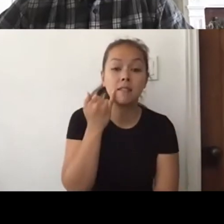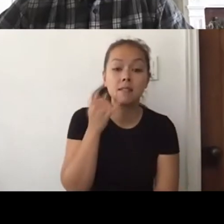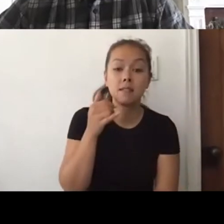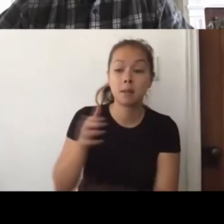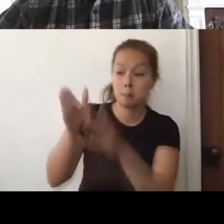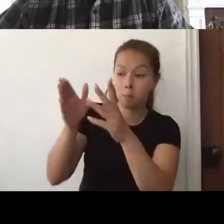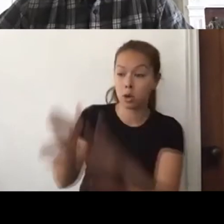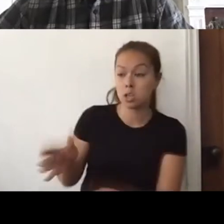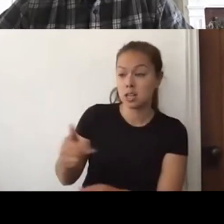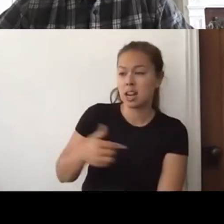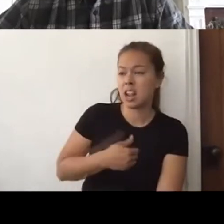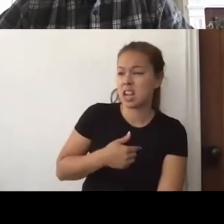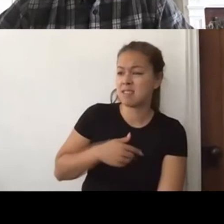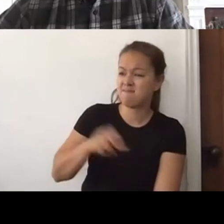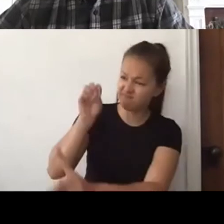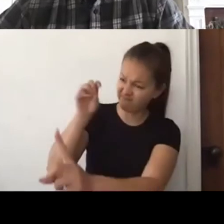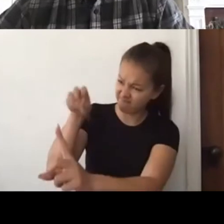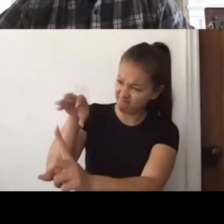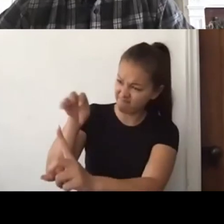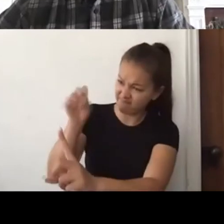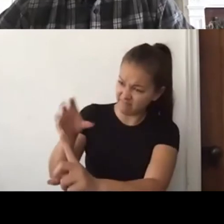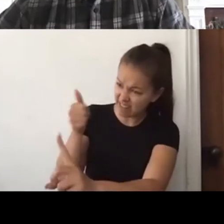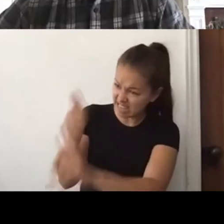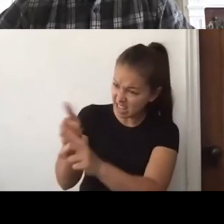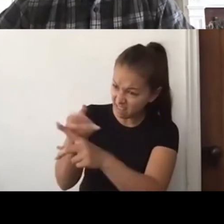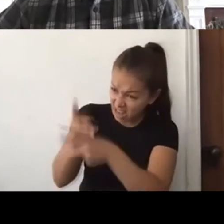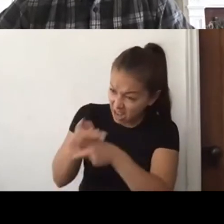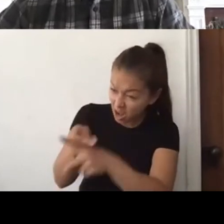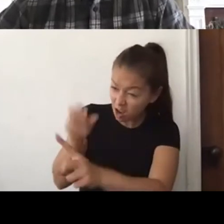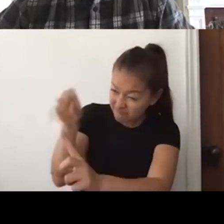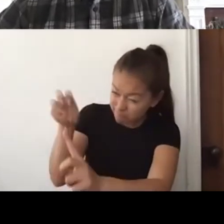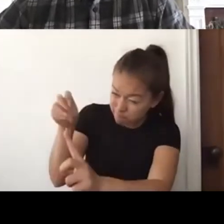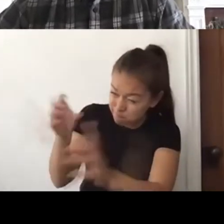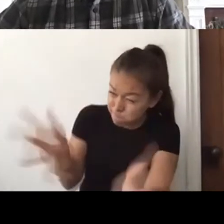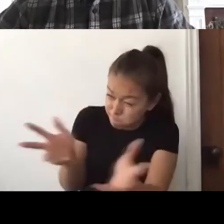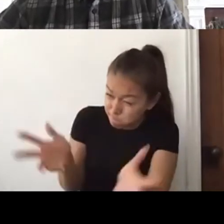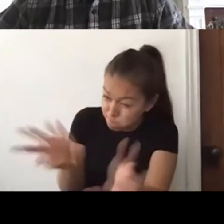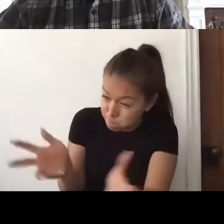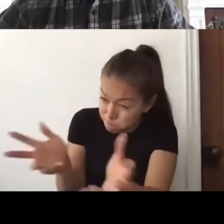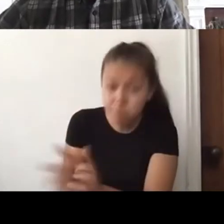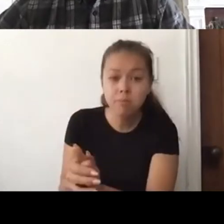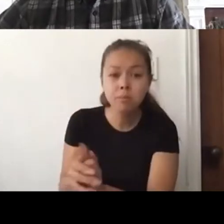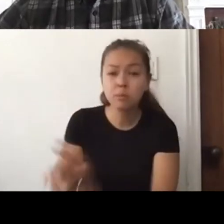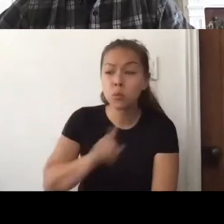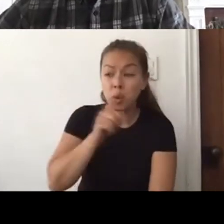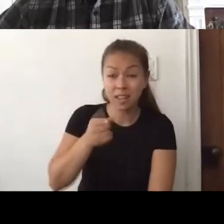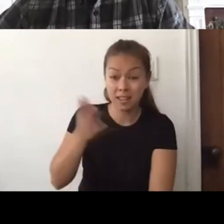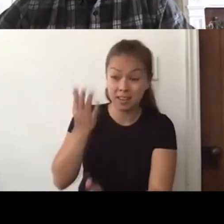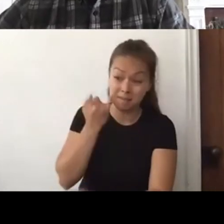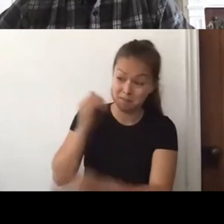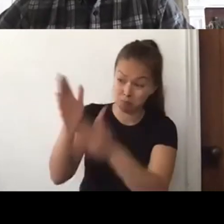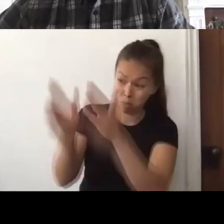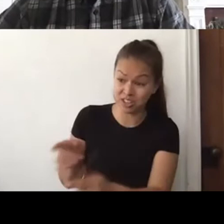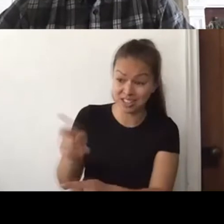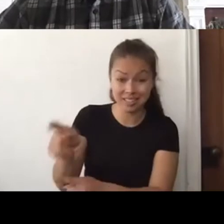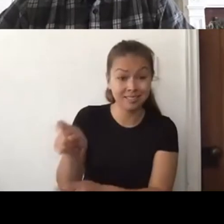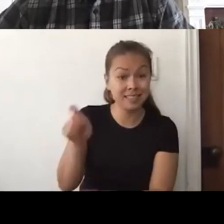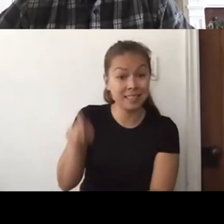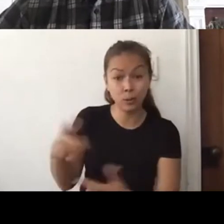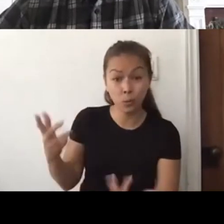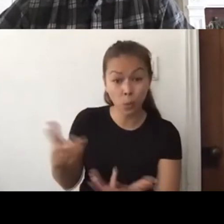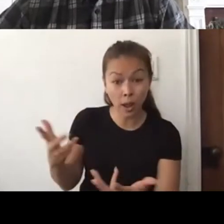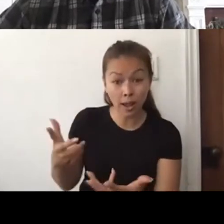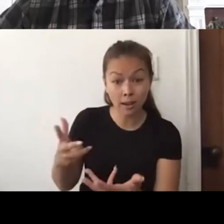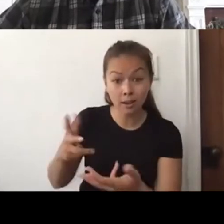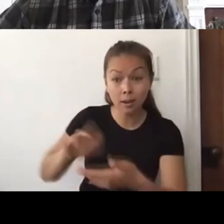fail people, right? And I think about the times I've gone to therapy and the amount of times, you know, a Karen, a